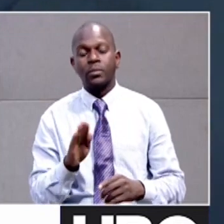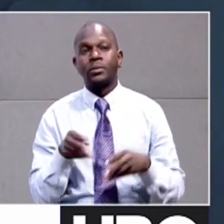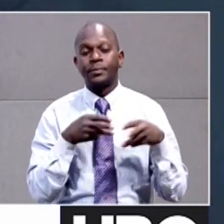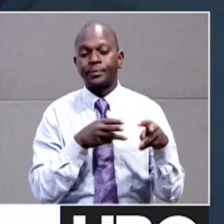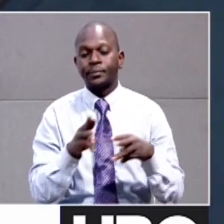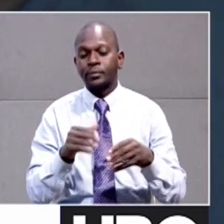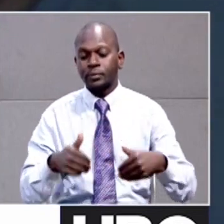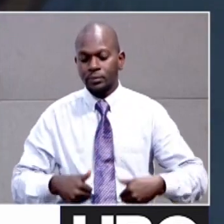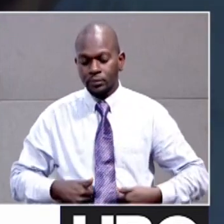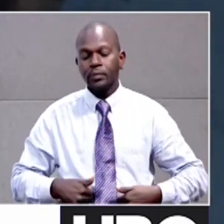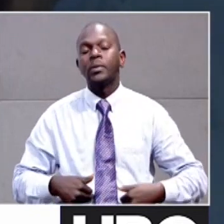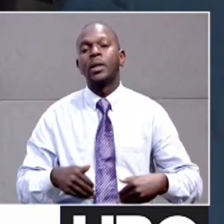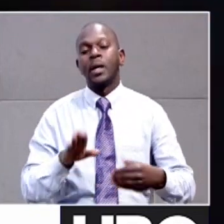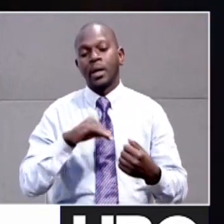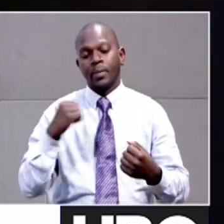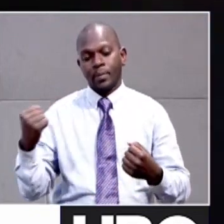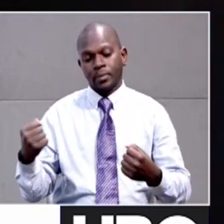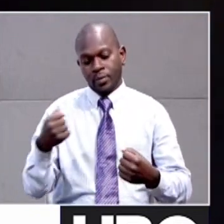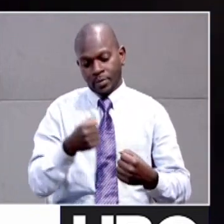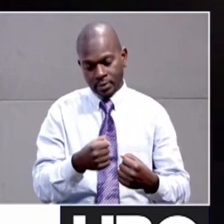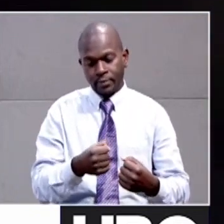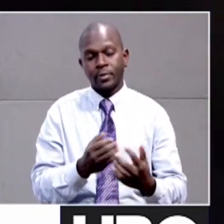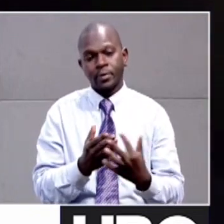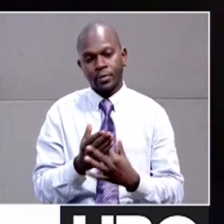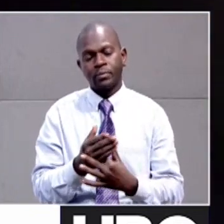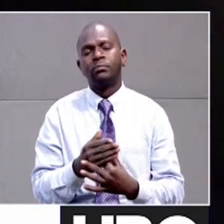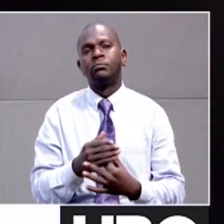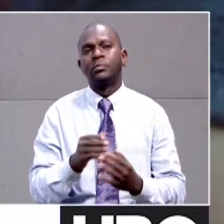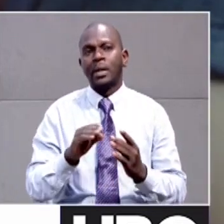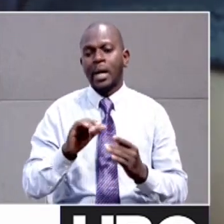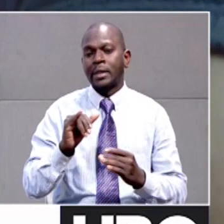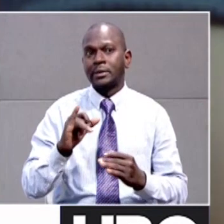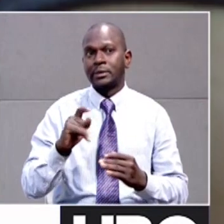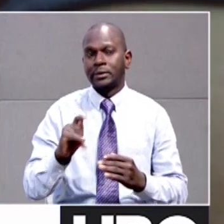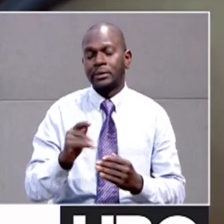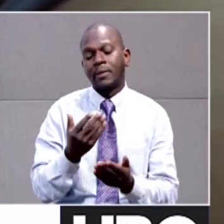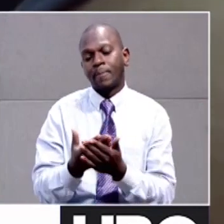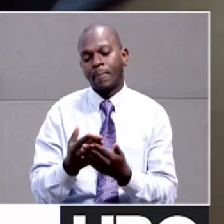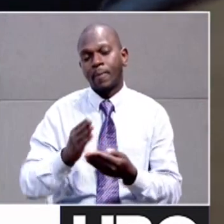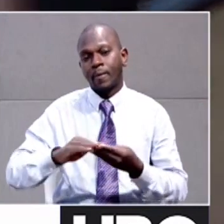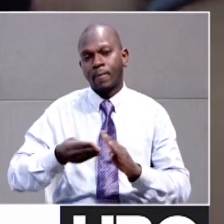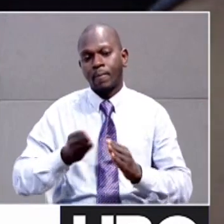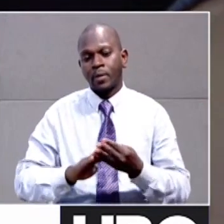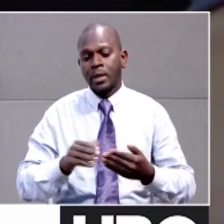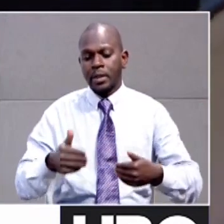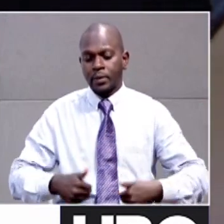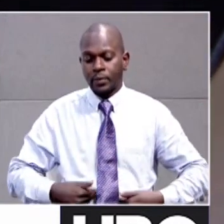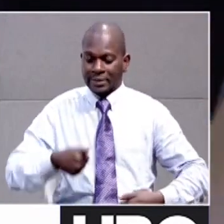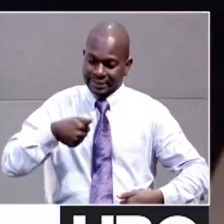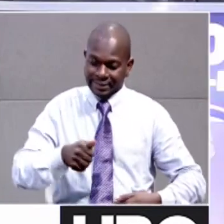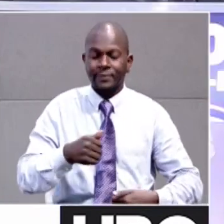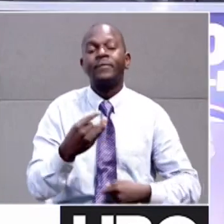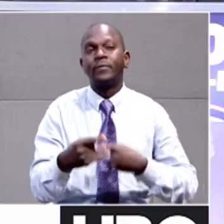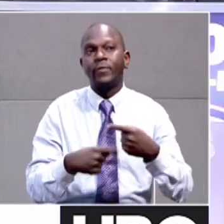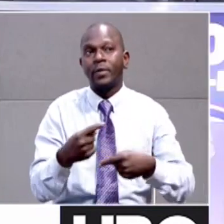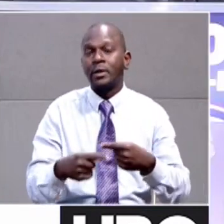youth employment through ICT’s, GSM 5G is seeking partnership with government on youth self-reliance. What is lacking in